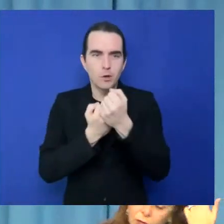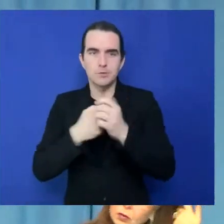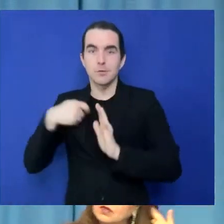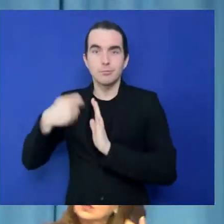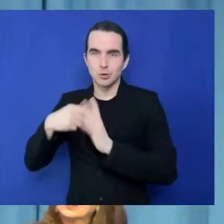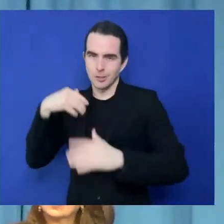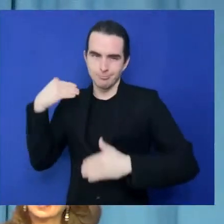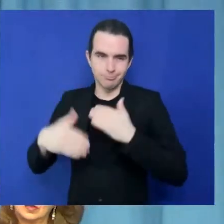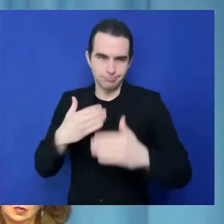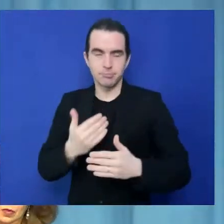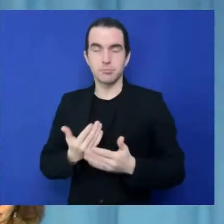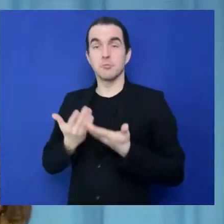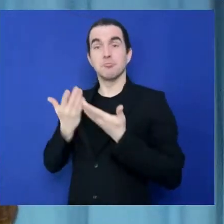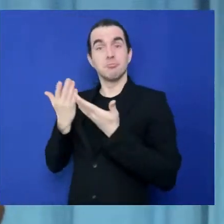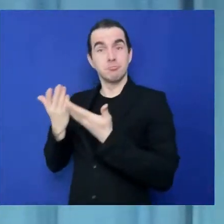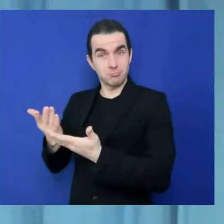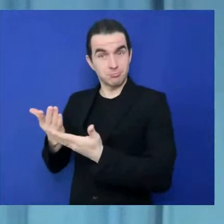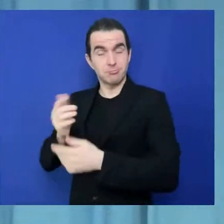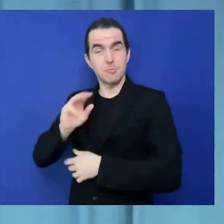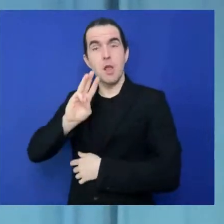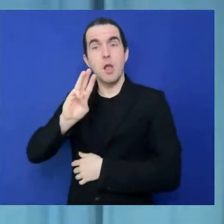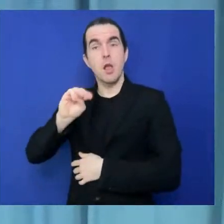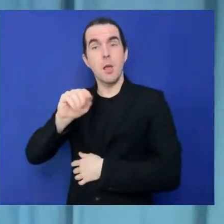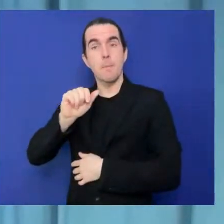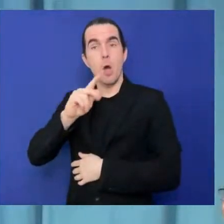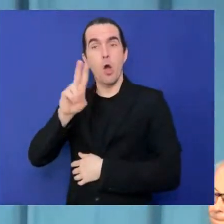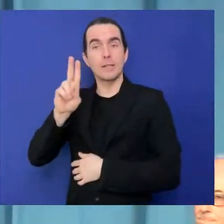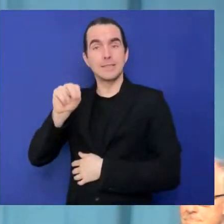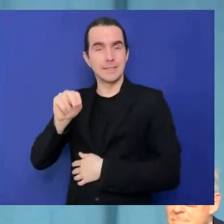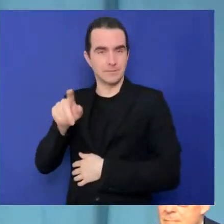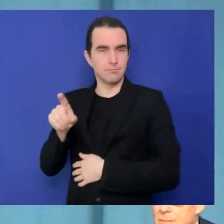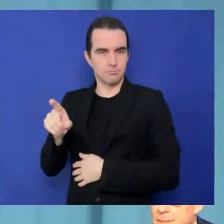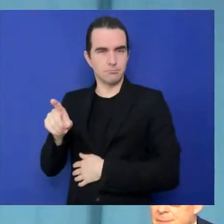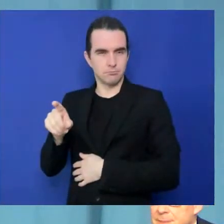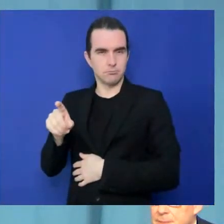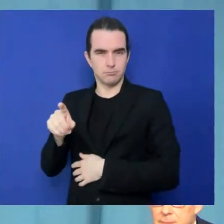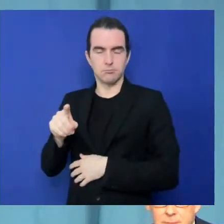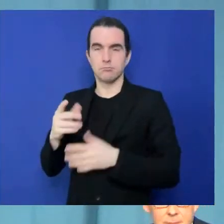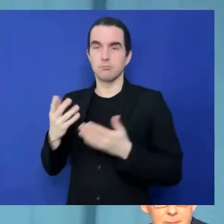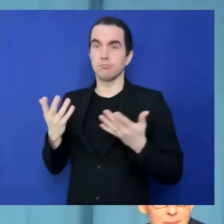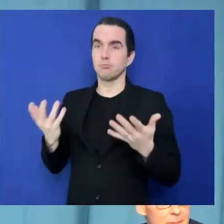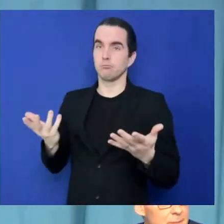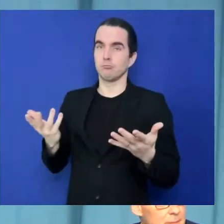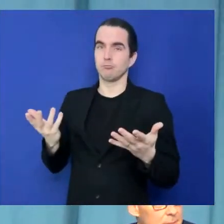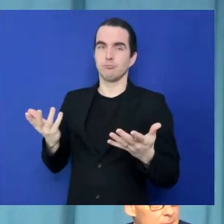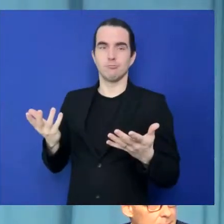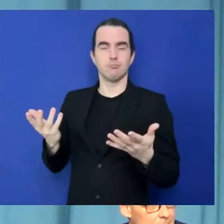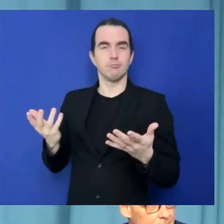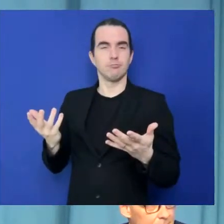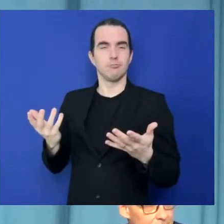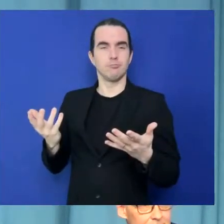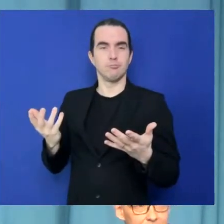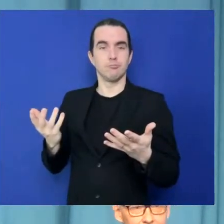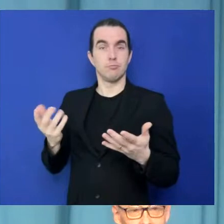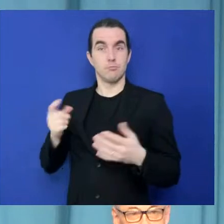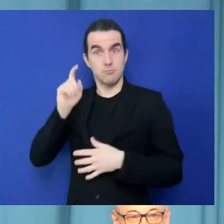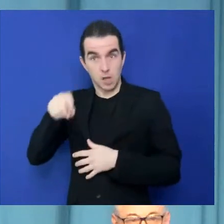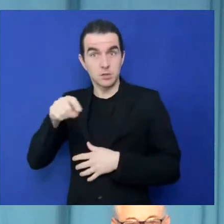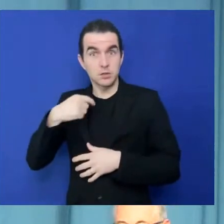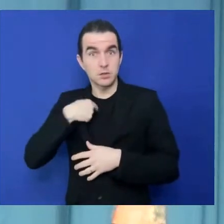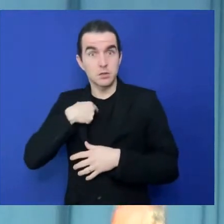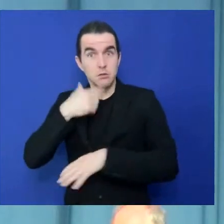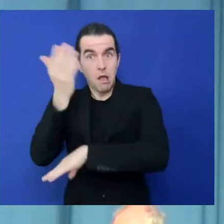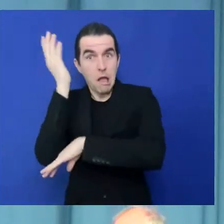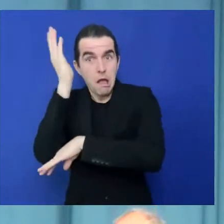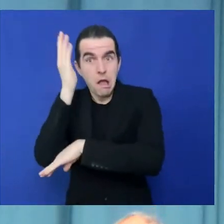we're here. From a long time ago, for those of us who stood in a palace in 2010, and look